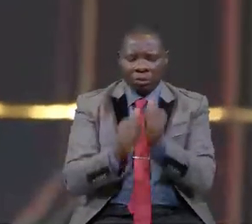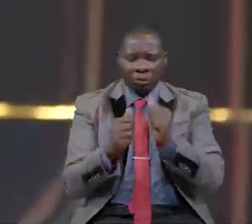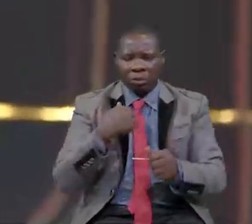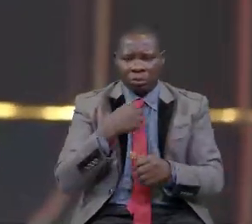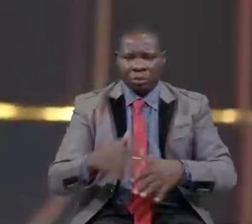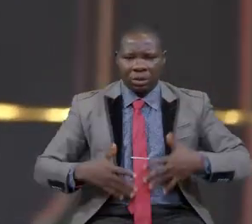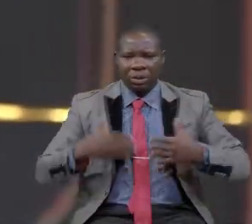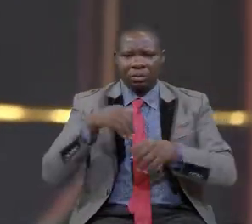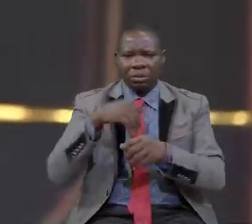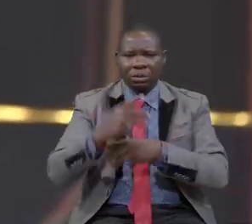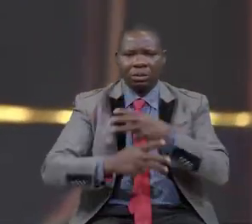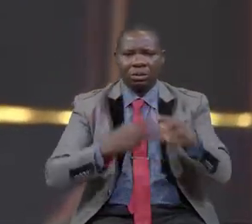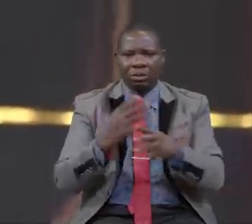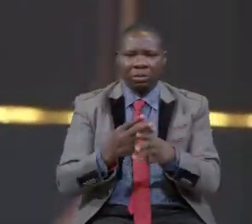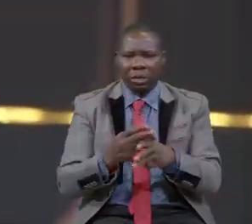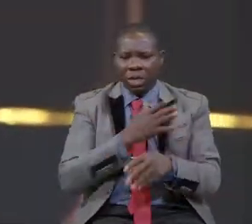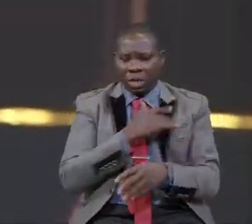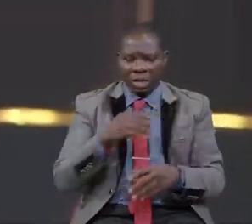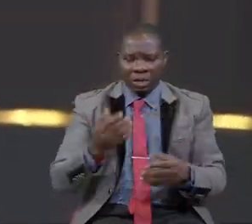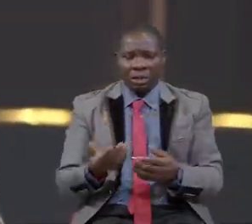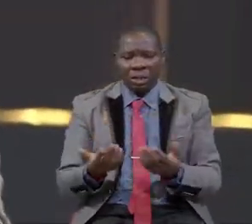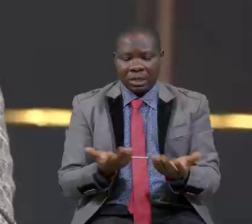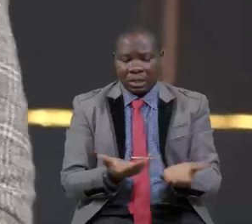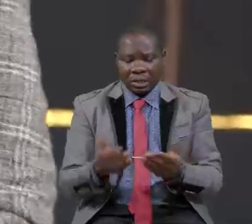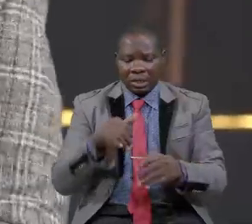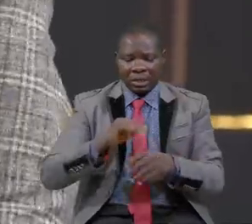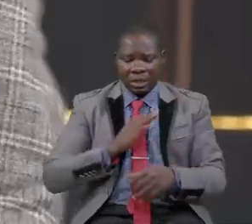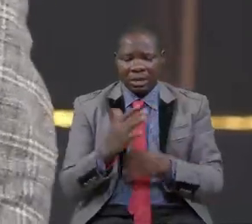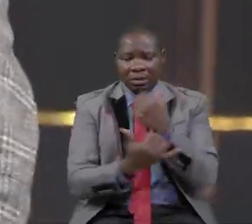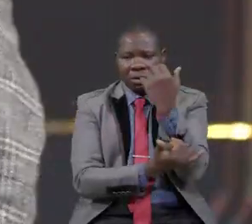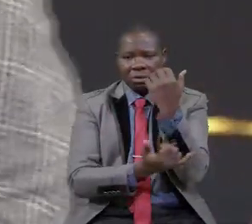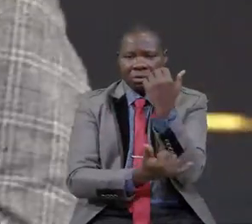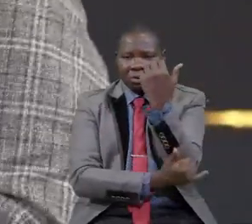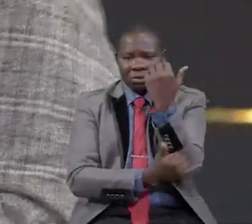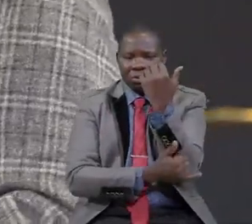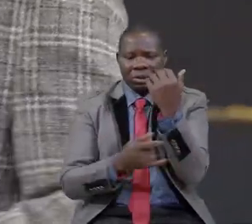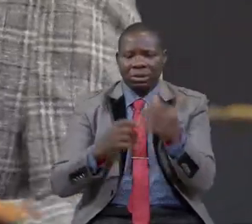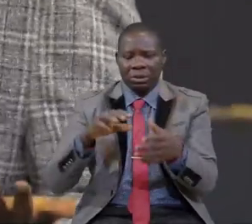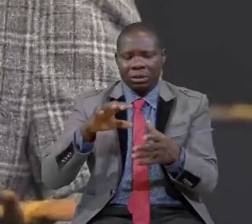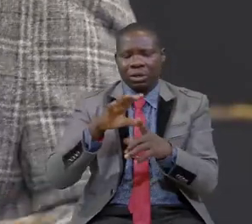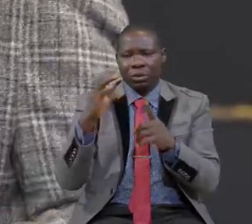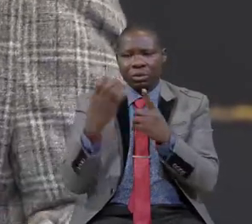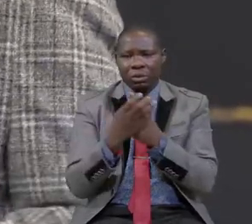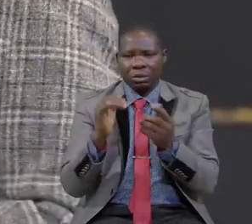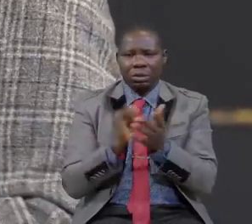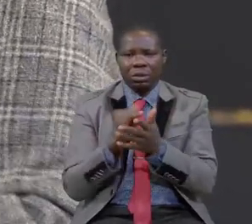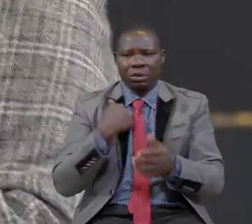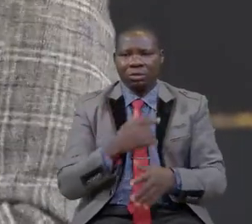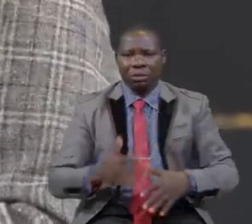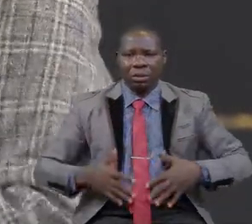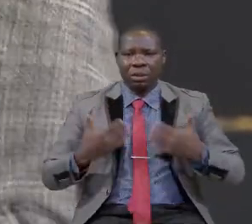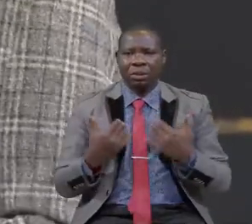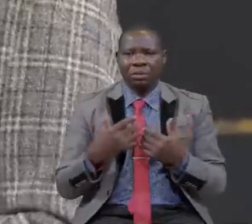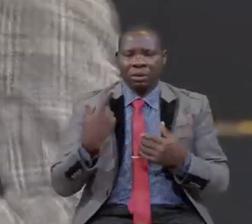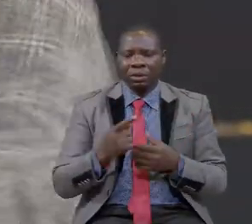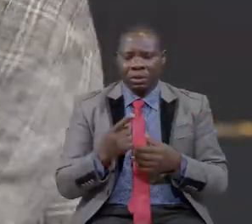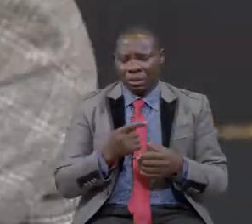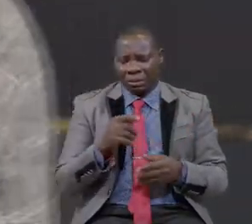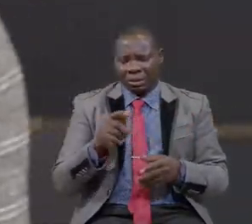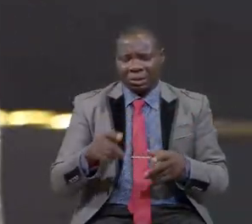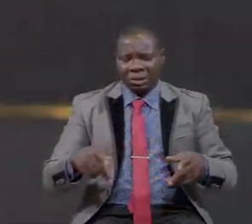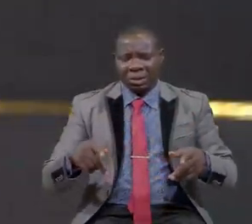our land, in a condition in which we live, the lives of people, they're